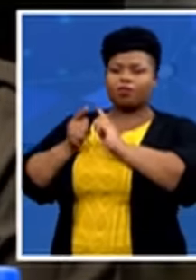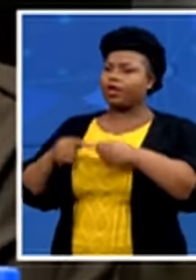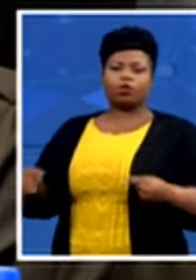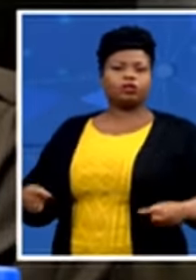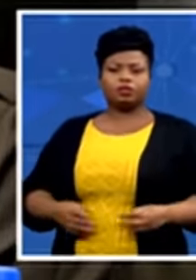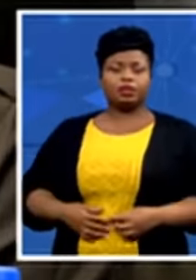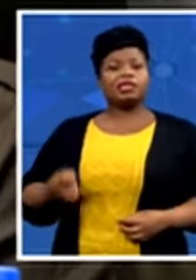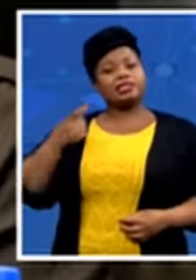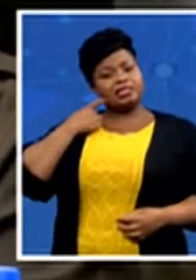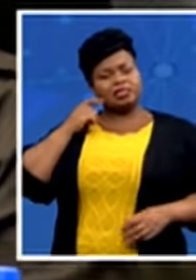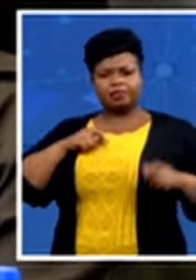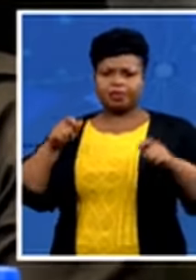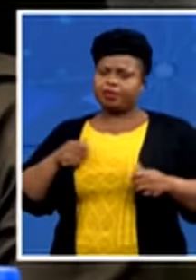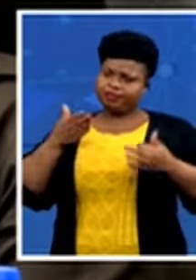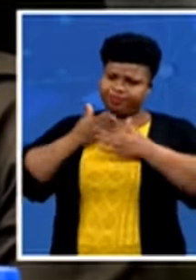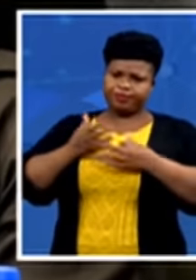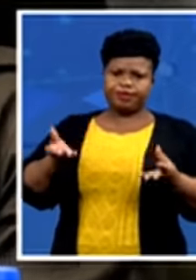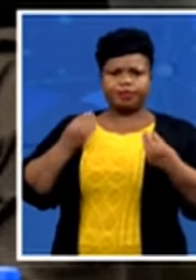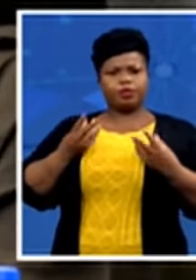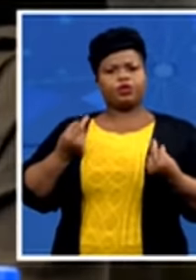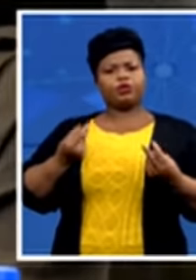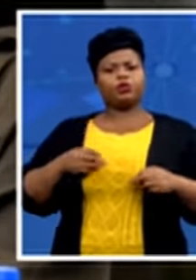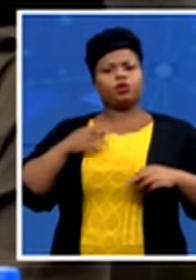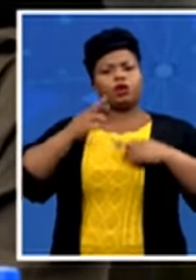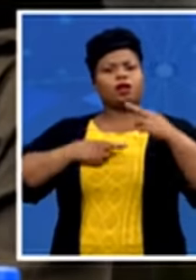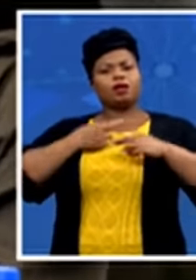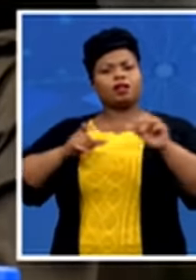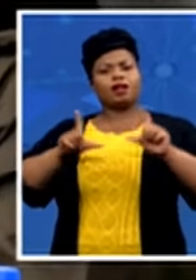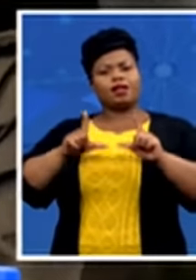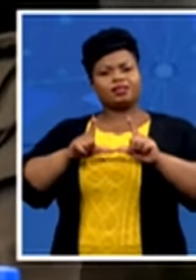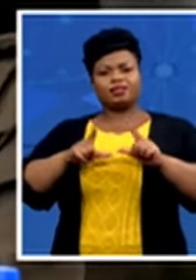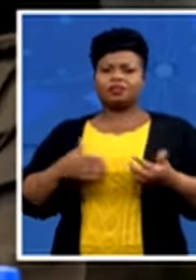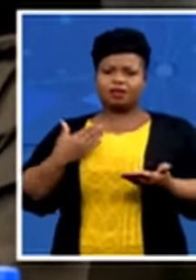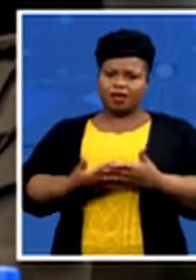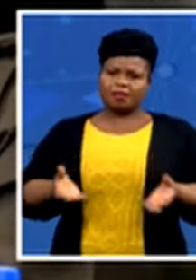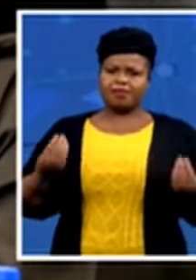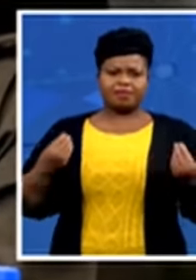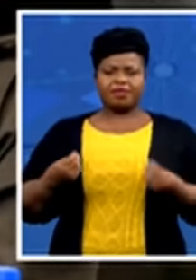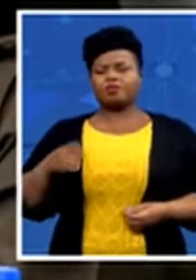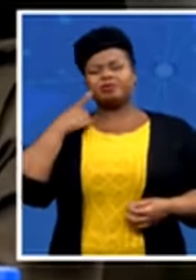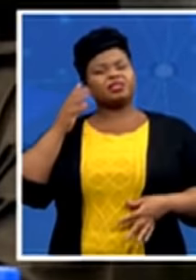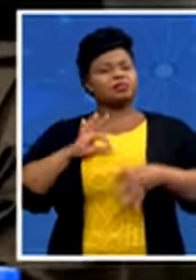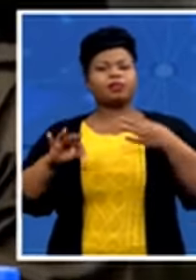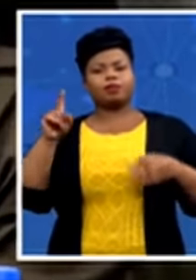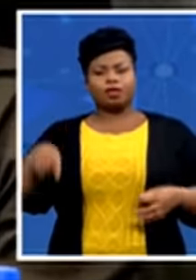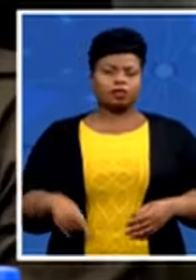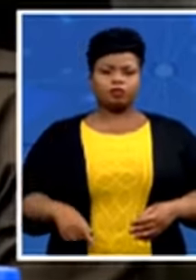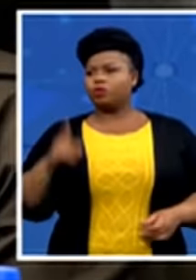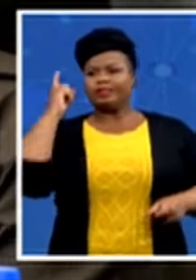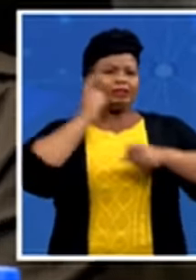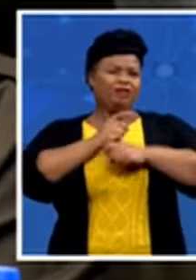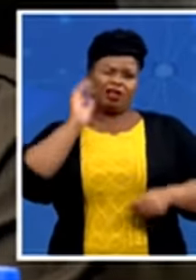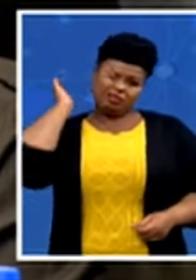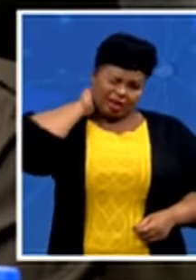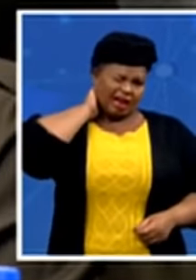their driver's licenses. It must be a simple matter. It must not be something that is so difficult that it